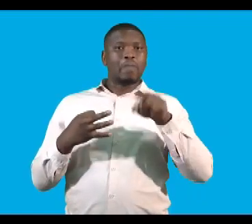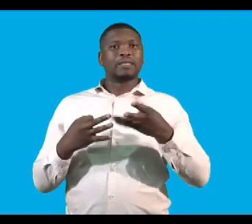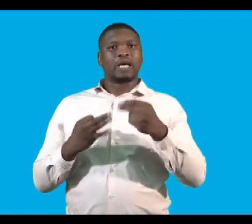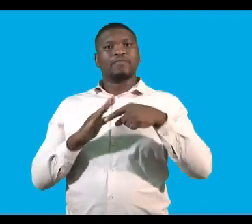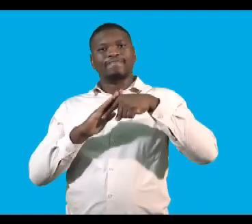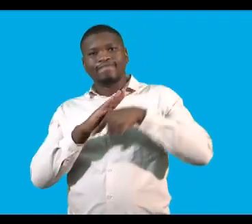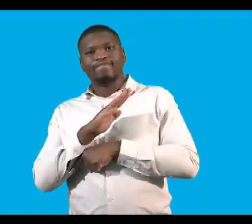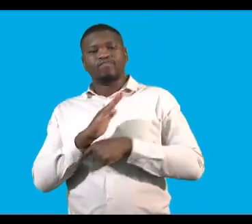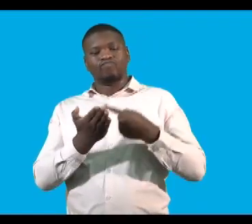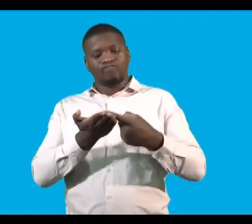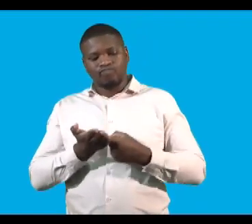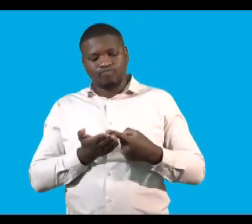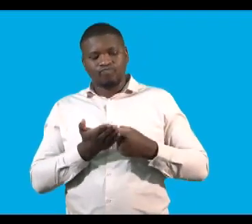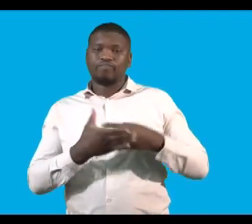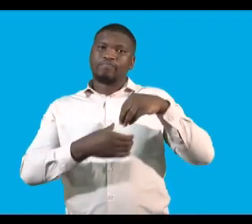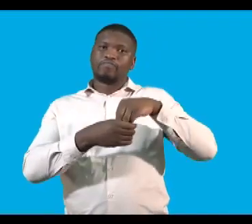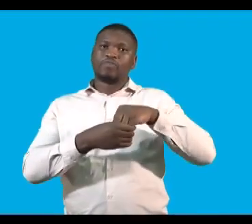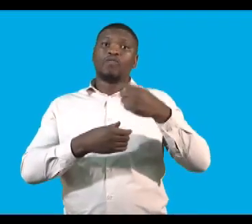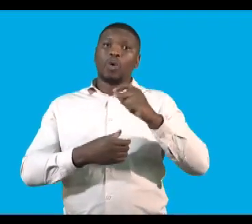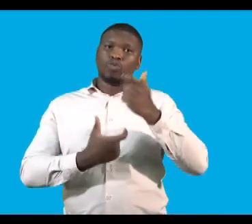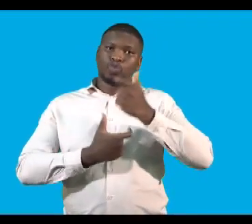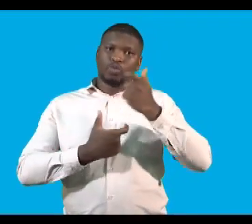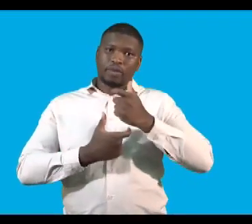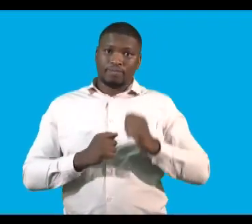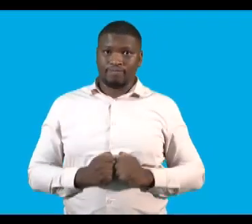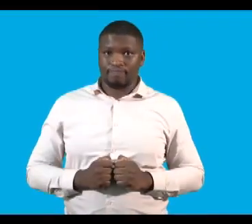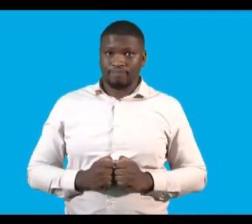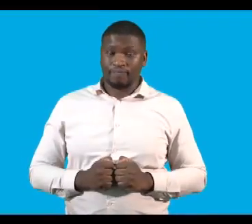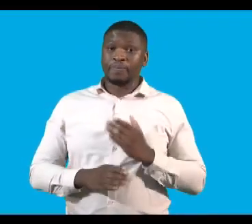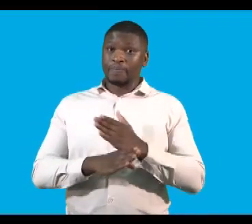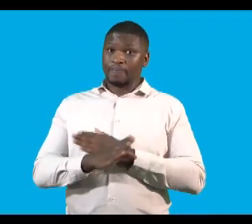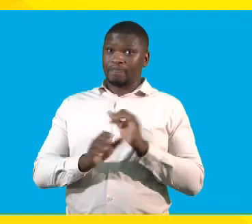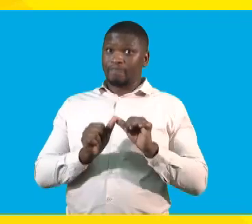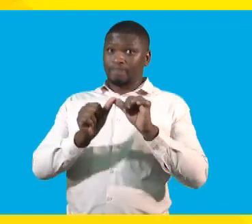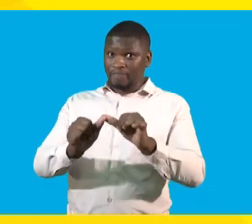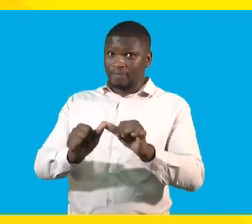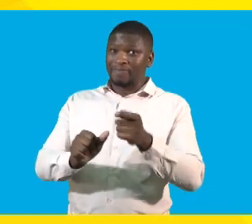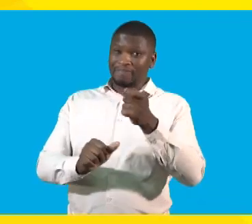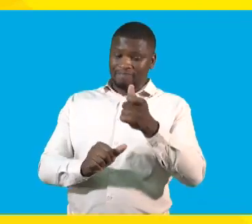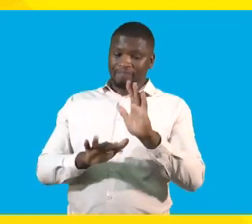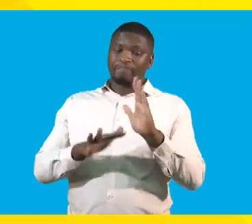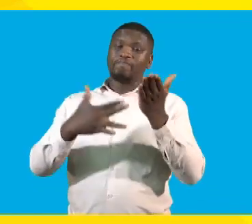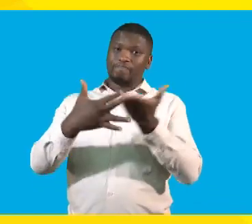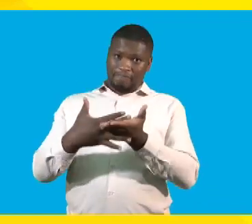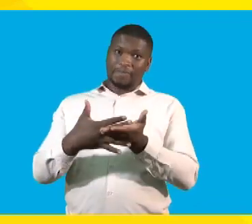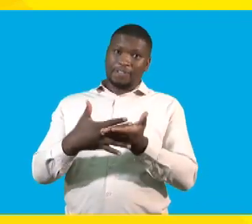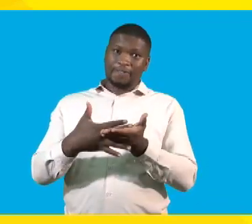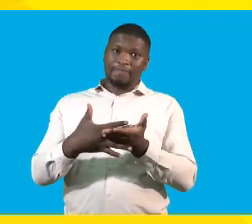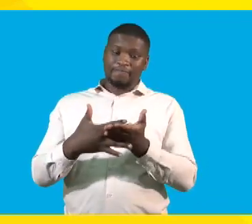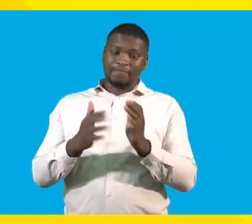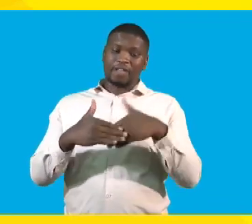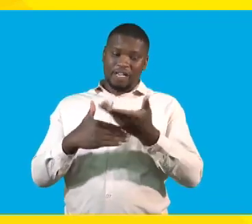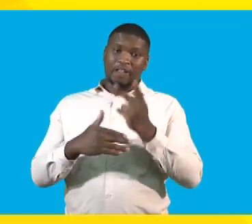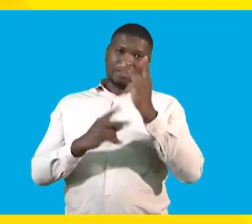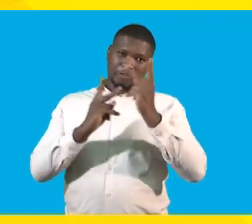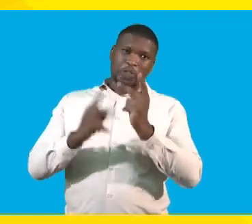discussion included of the humour. Now, before we continue with the rest of our lesson, we're going to go for a quick ad break, and I'll see